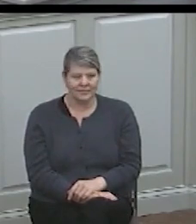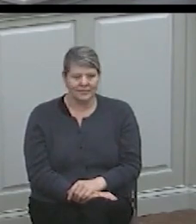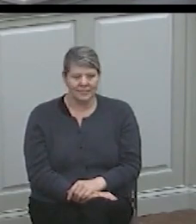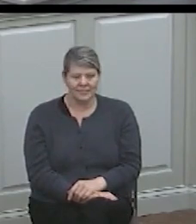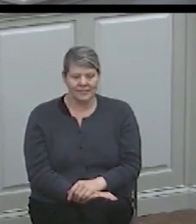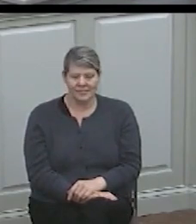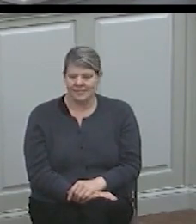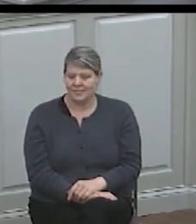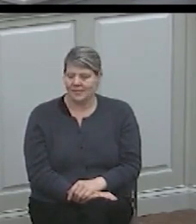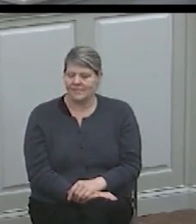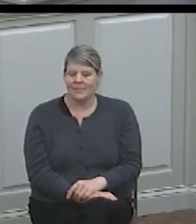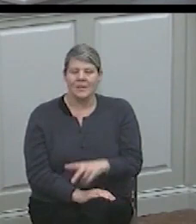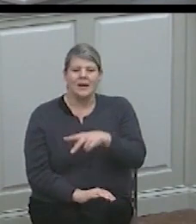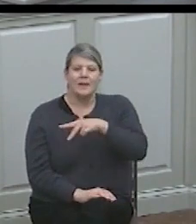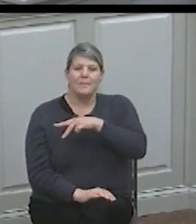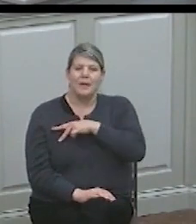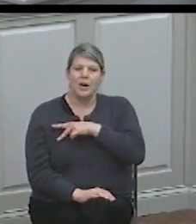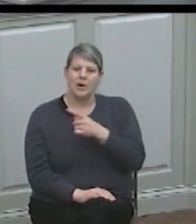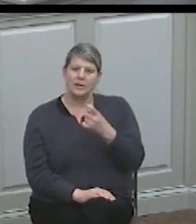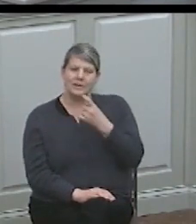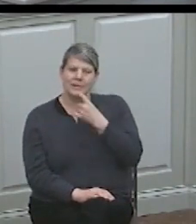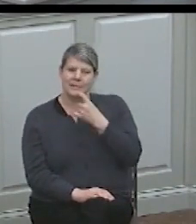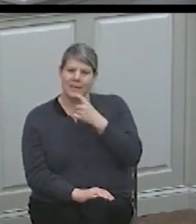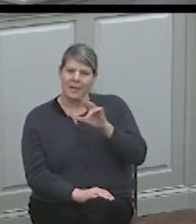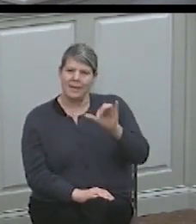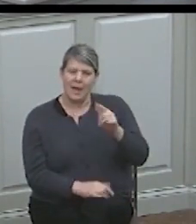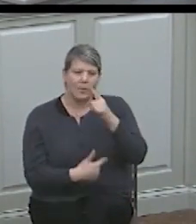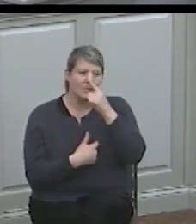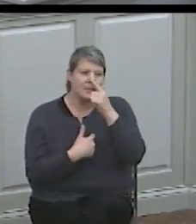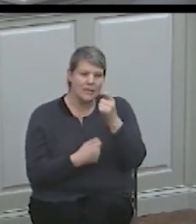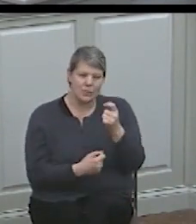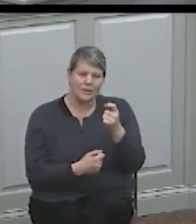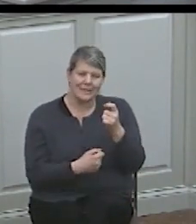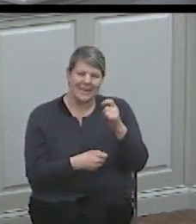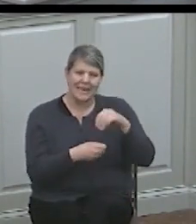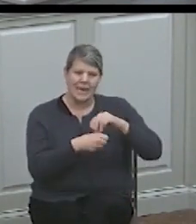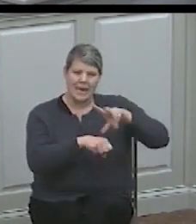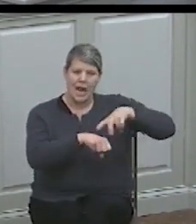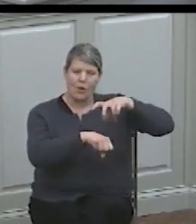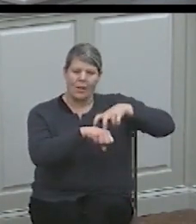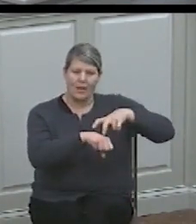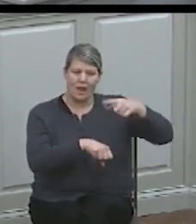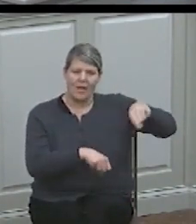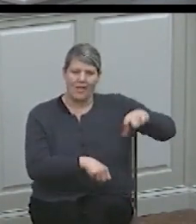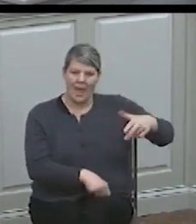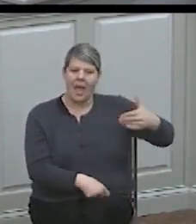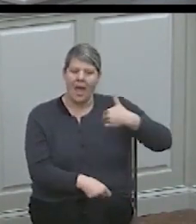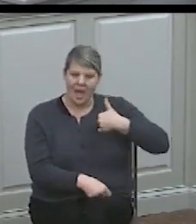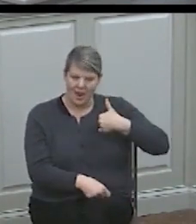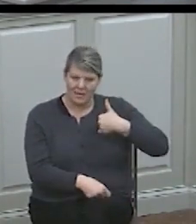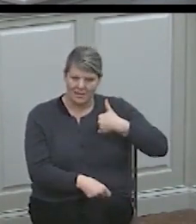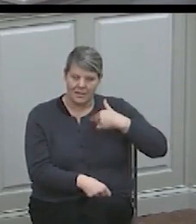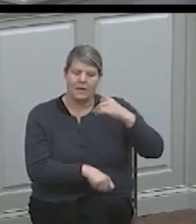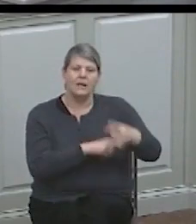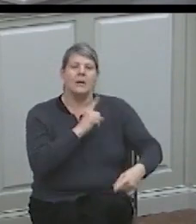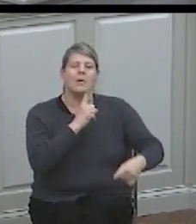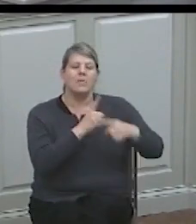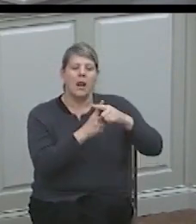That was interesting, though, that they had those things, and they actually wore them. And they have 20 people on their